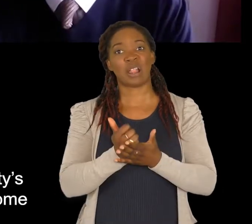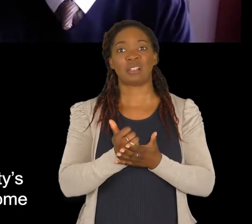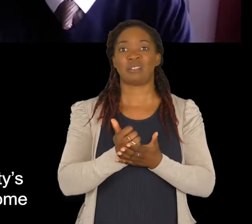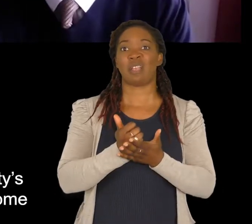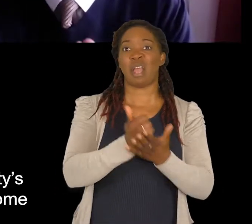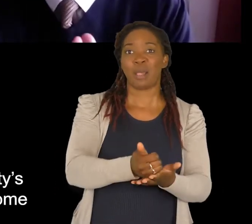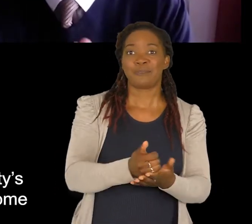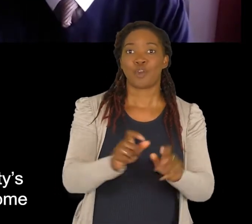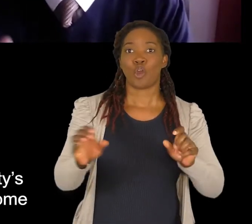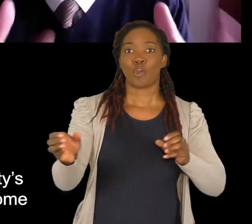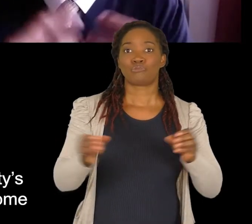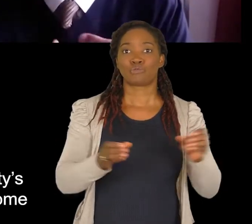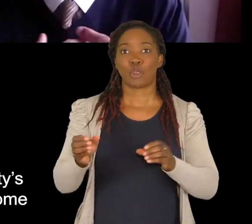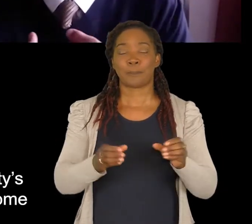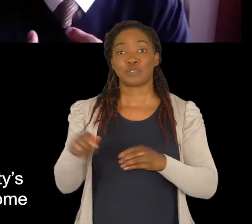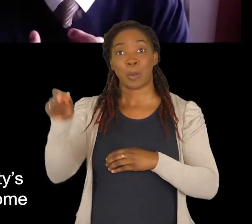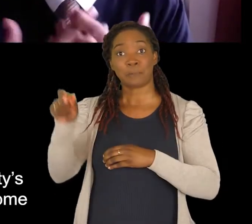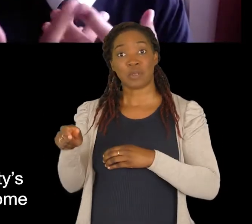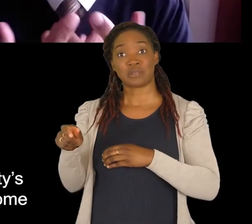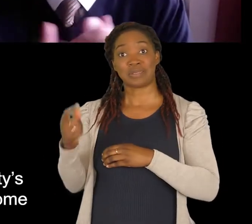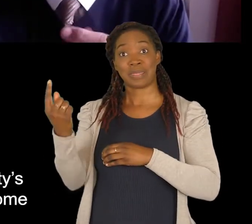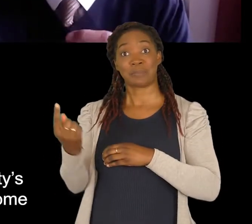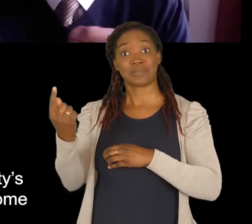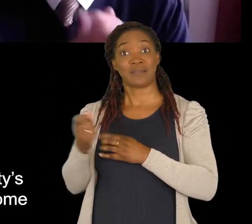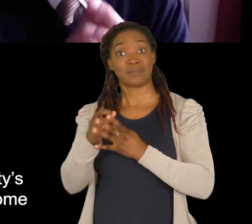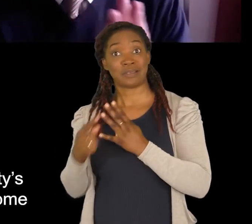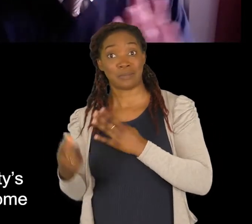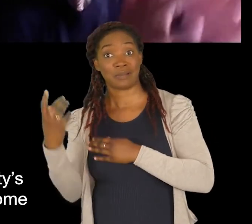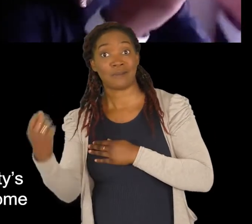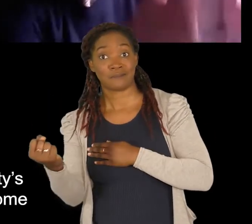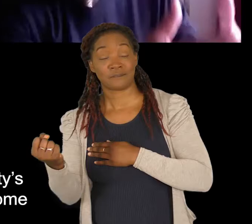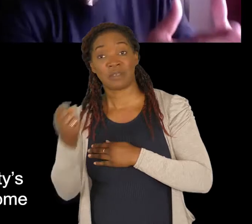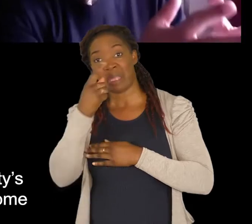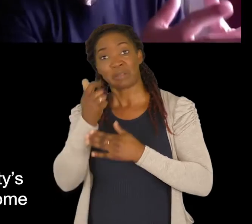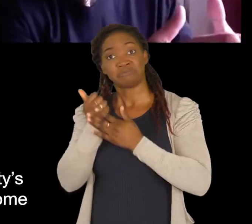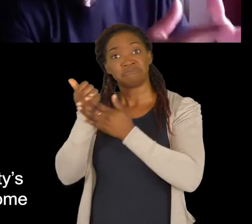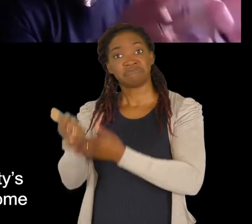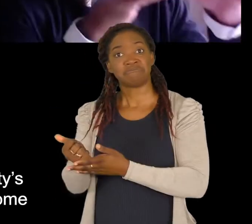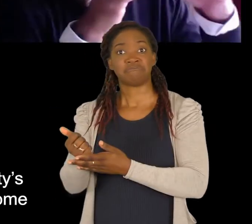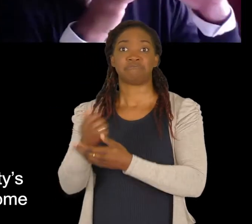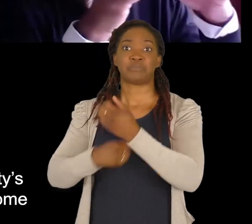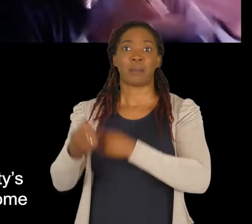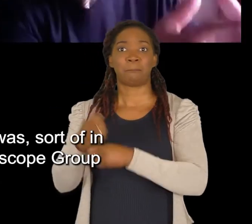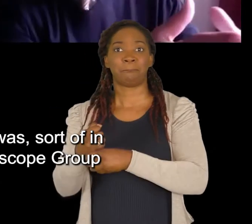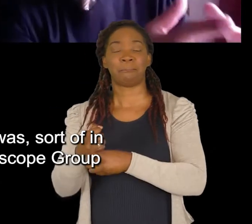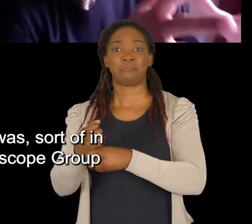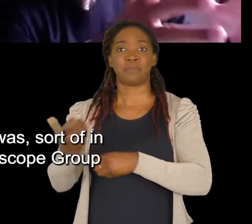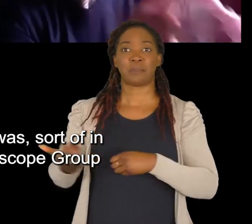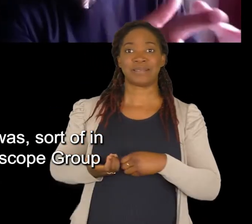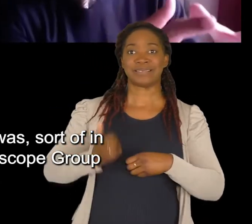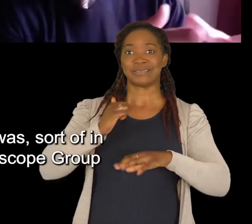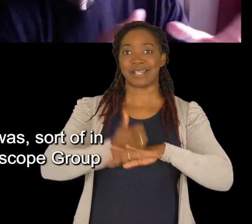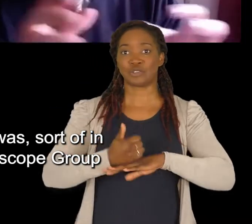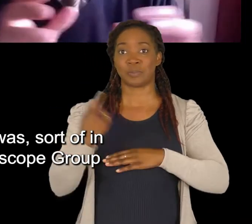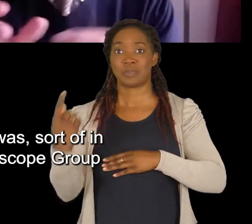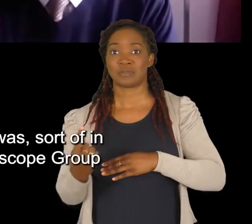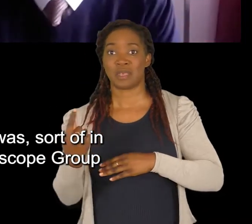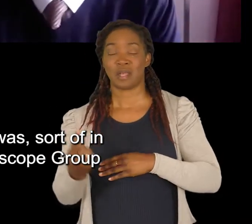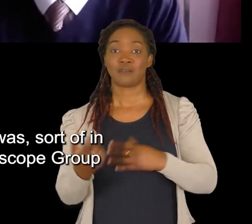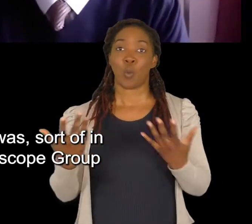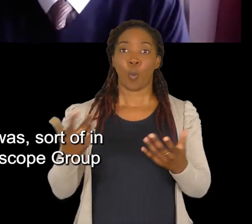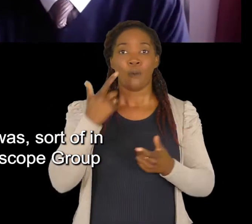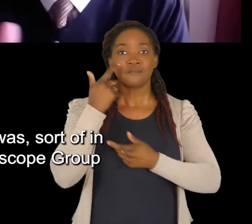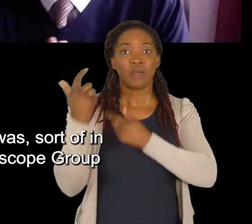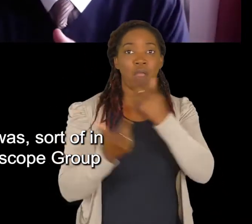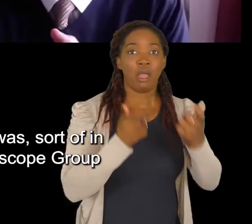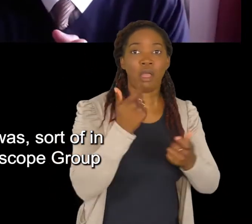with recruitment as well. So from a person with a disabilities point of view, can either help them to become entrepreneurs or